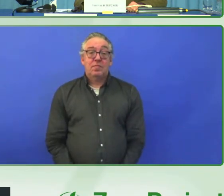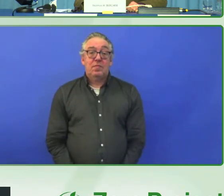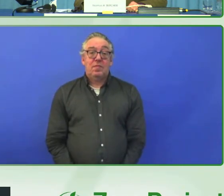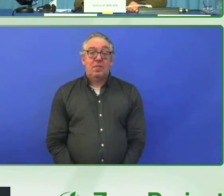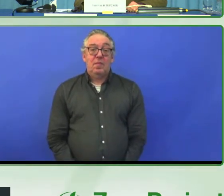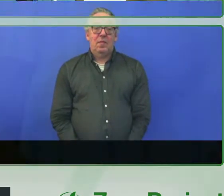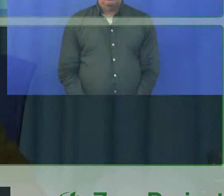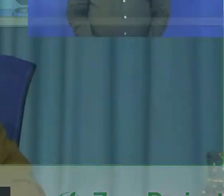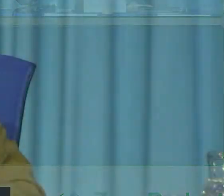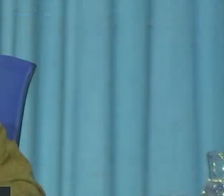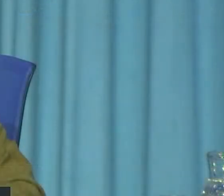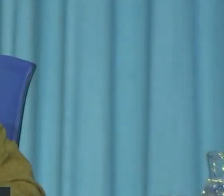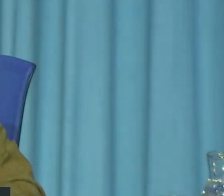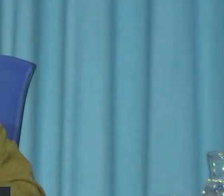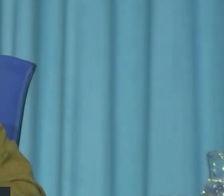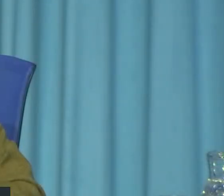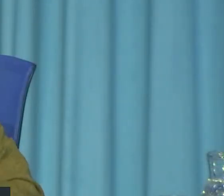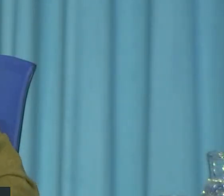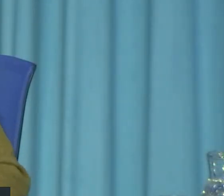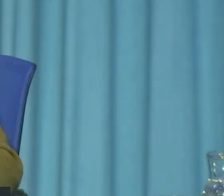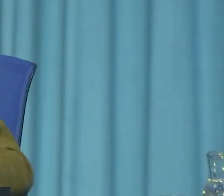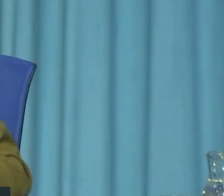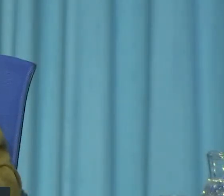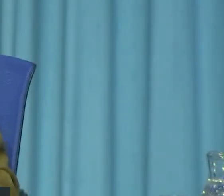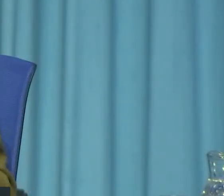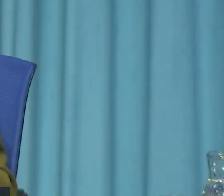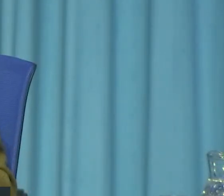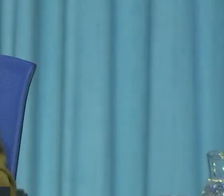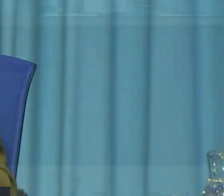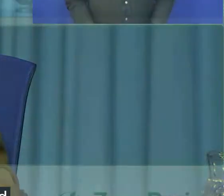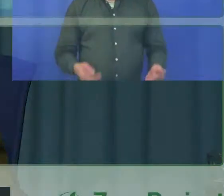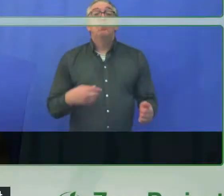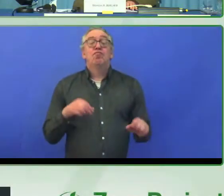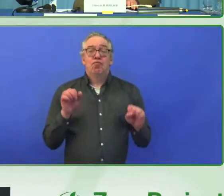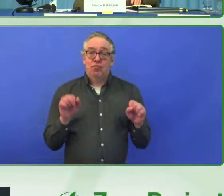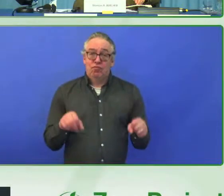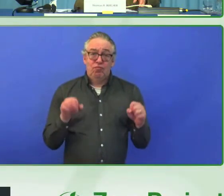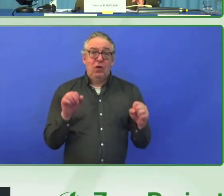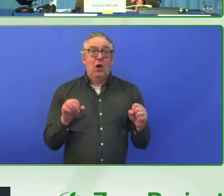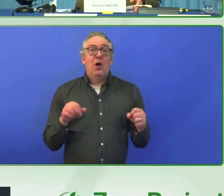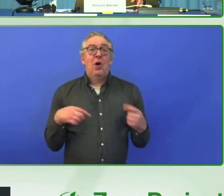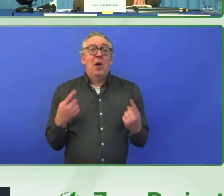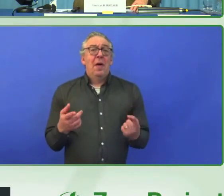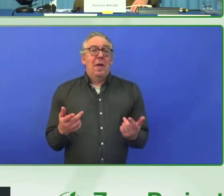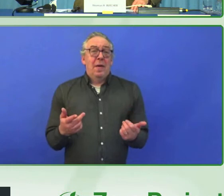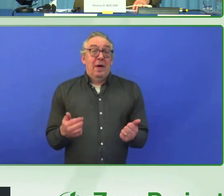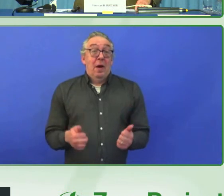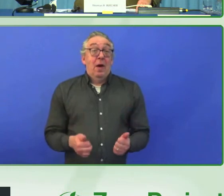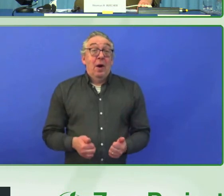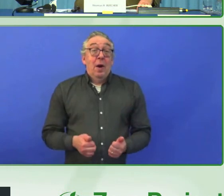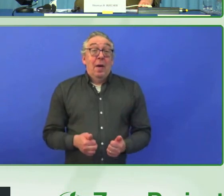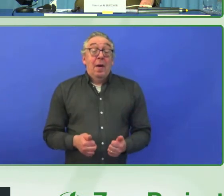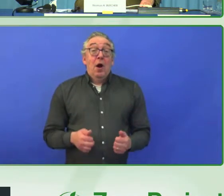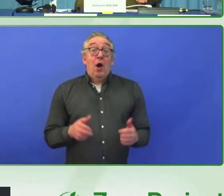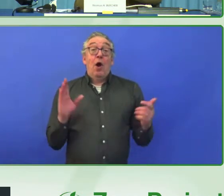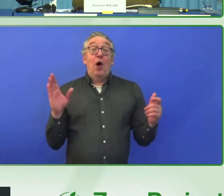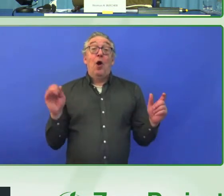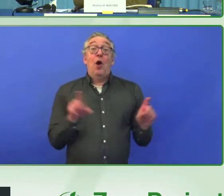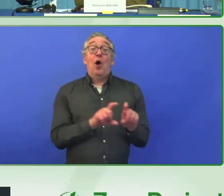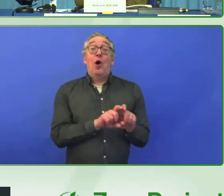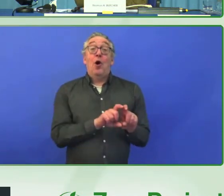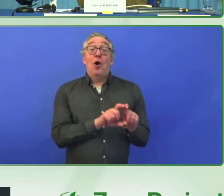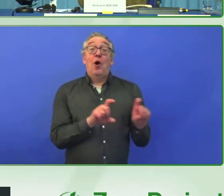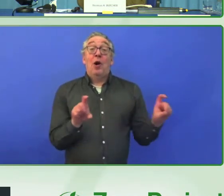Okay, I think there is one good sample for the best practices to other companies. I think it's from Taishan Marina